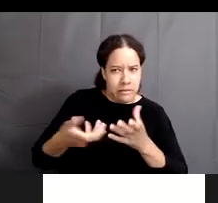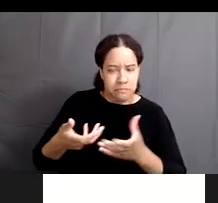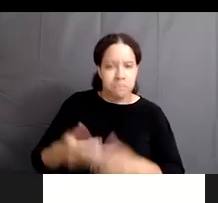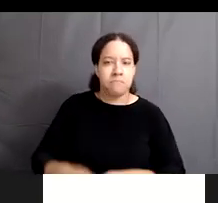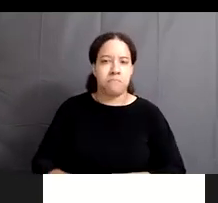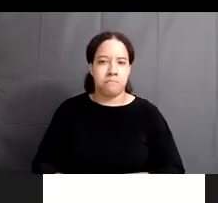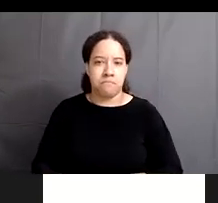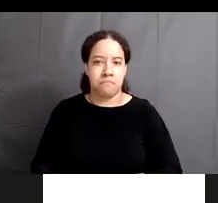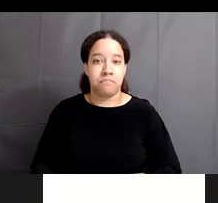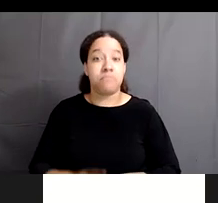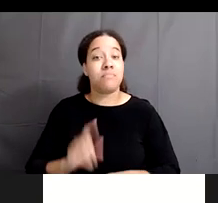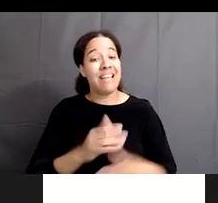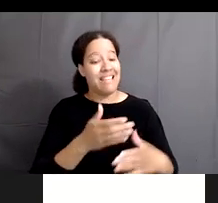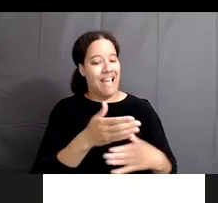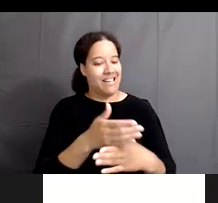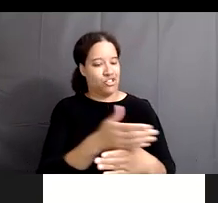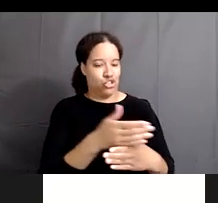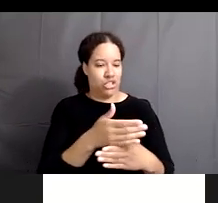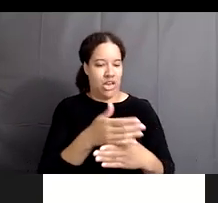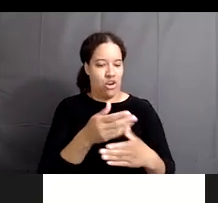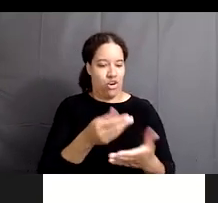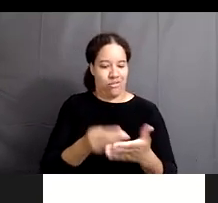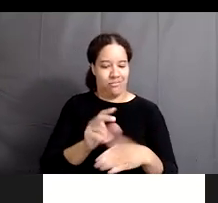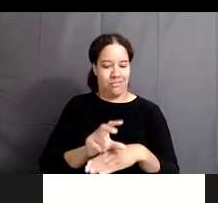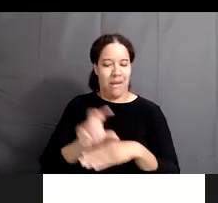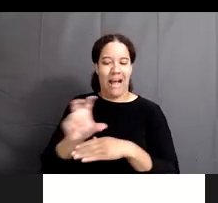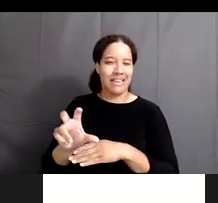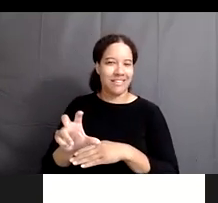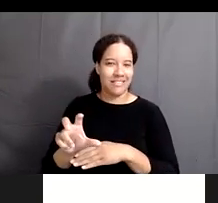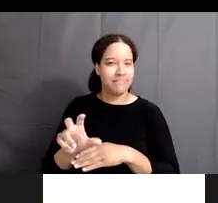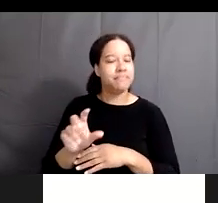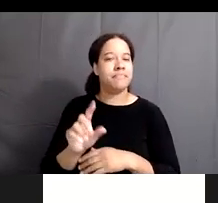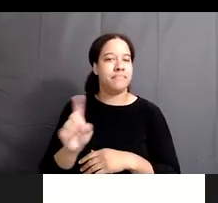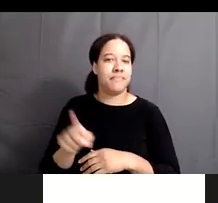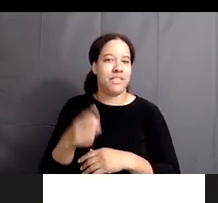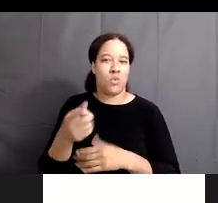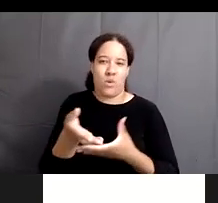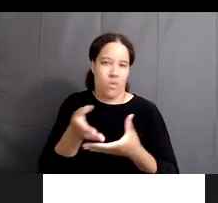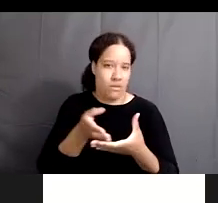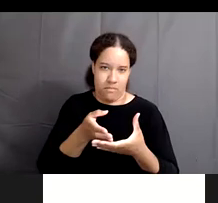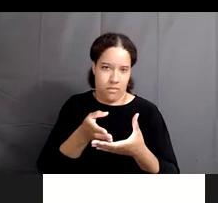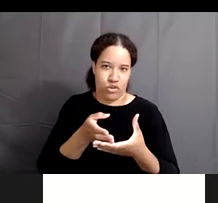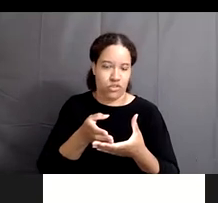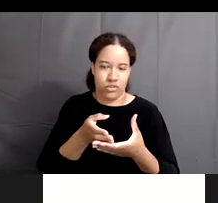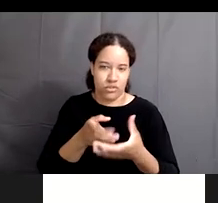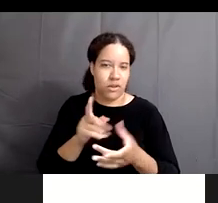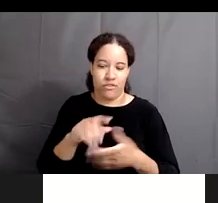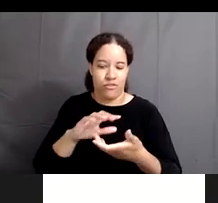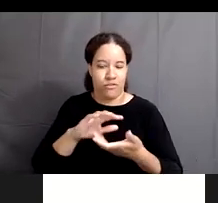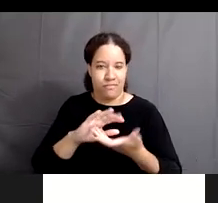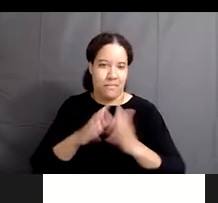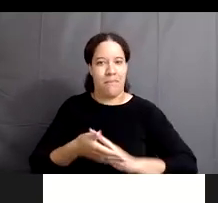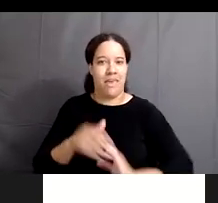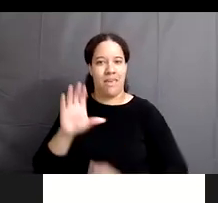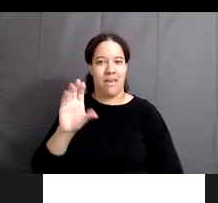share buy-in is just one part of the resources needed in order to transition or operate a cooperatively owned